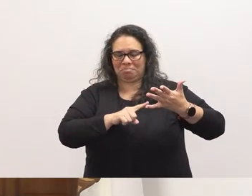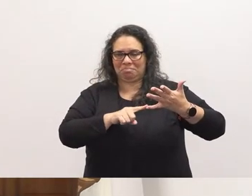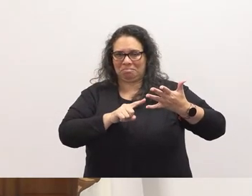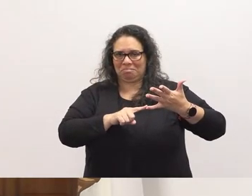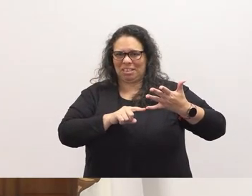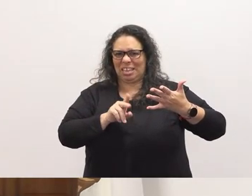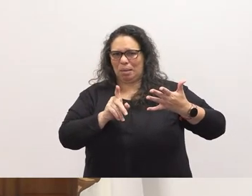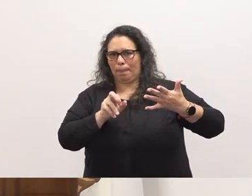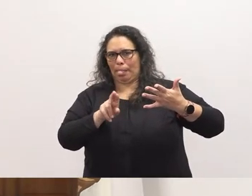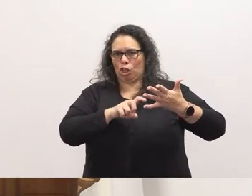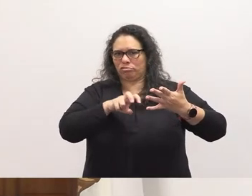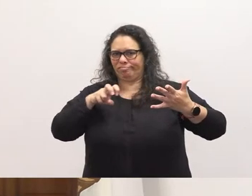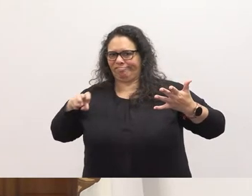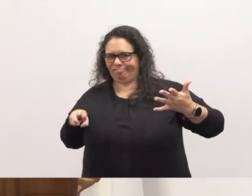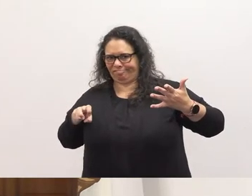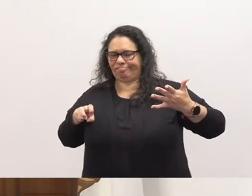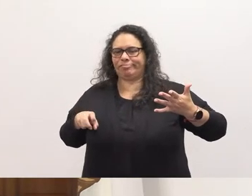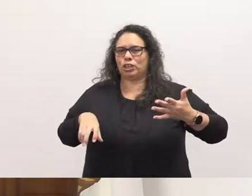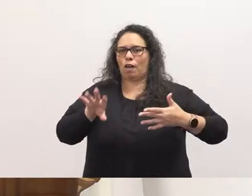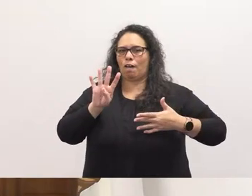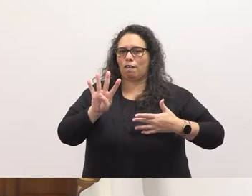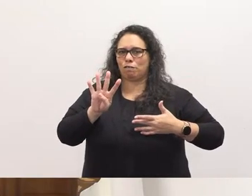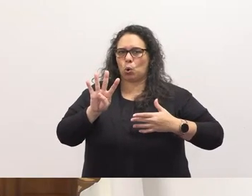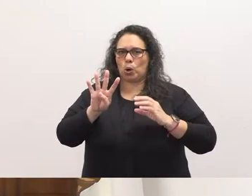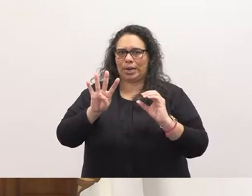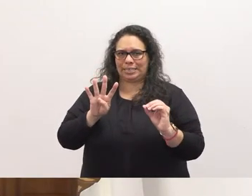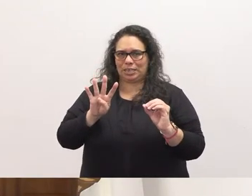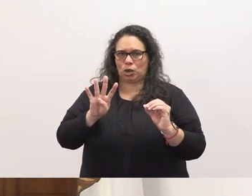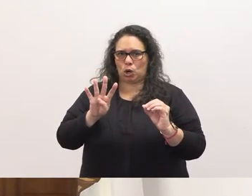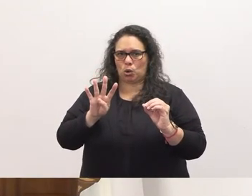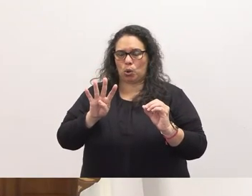passes 4-0 with one abstention.